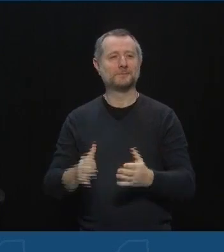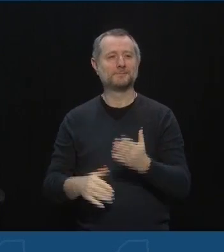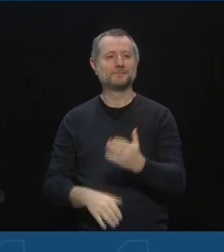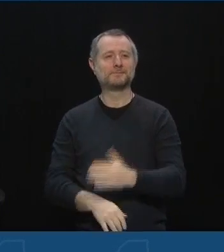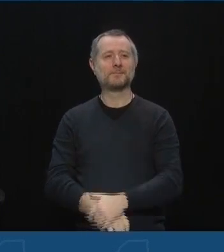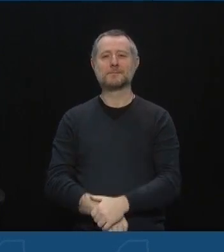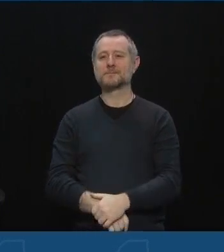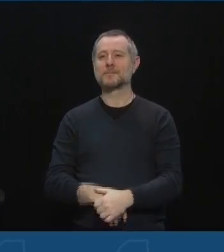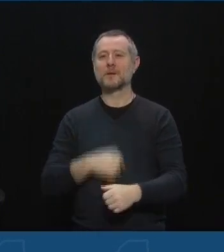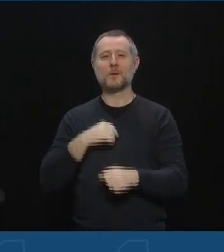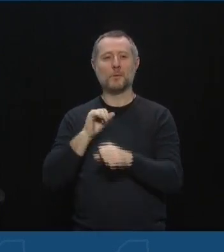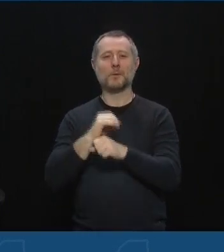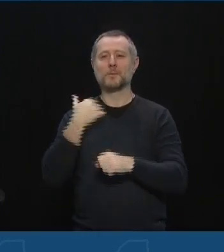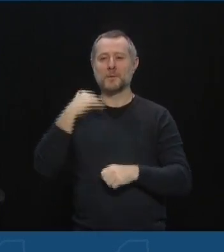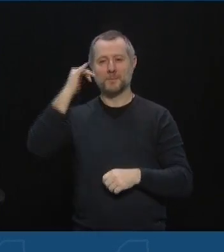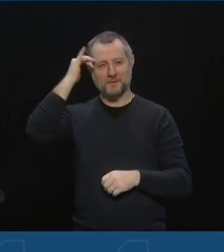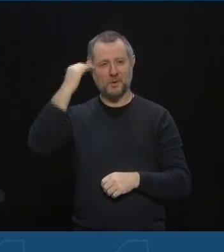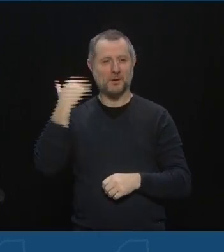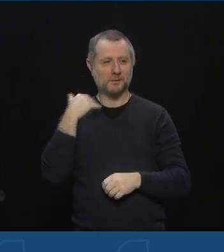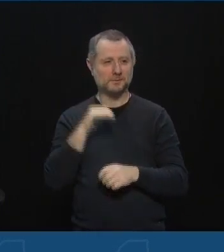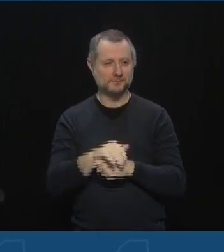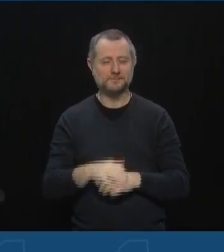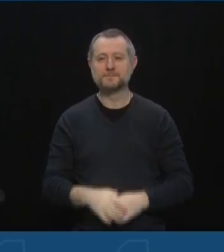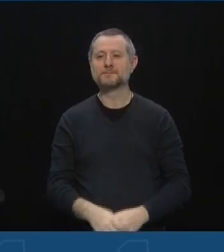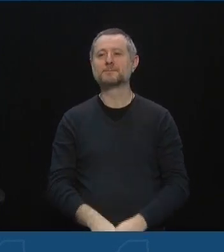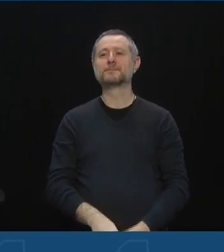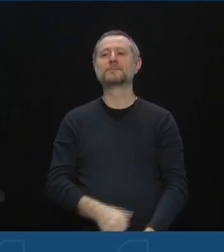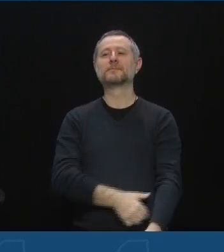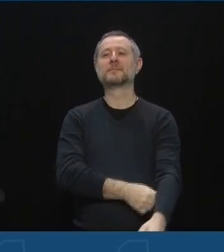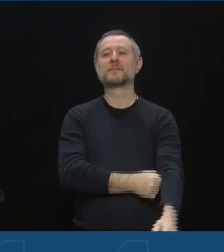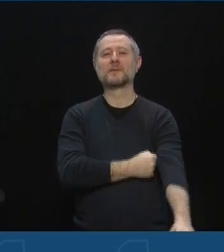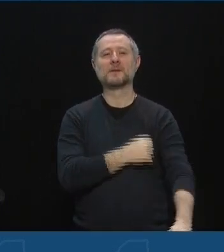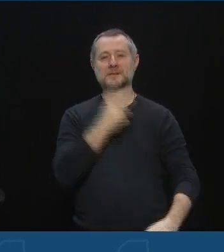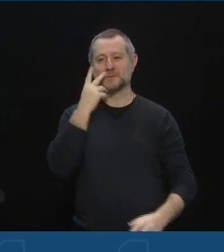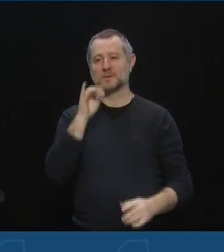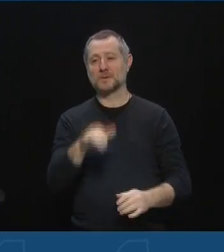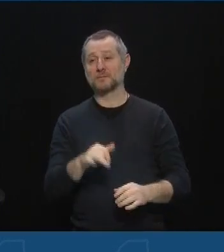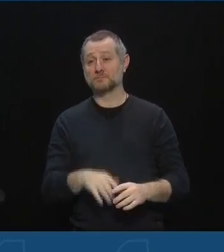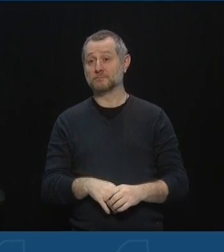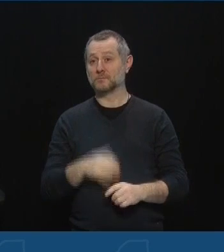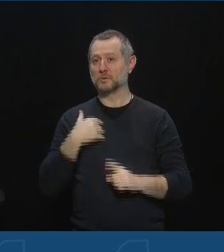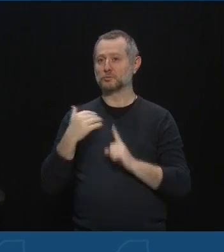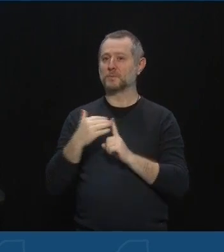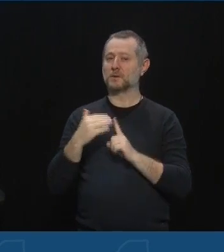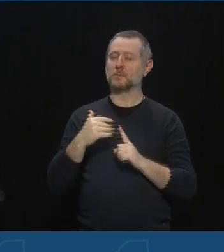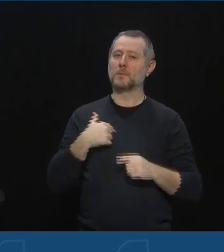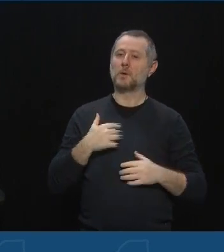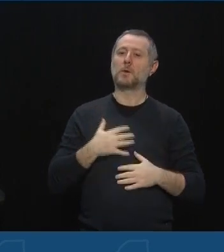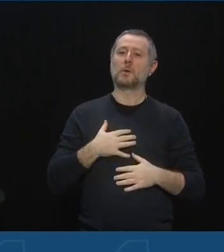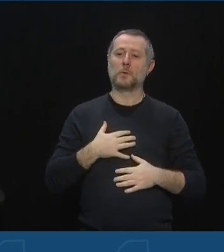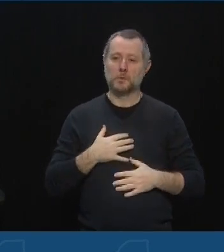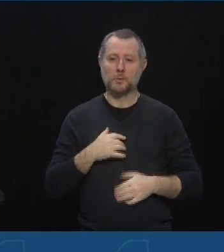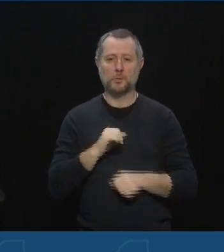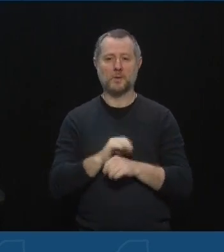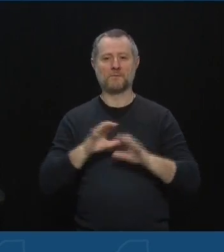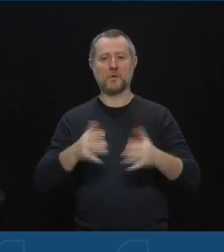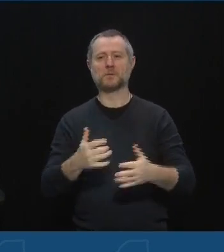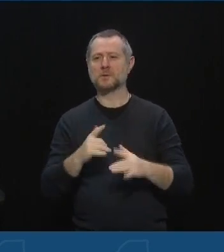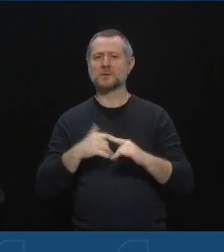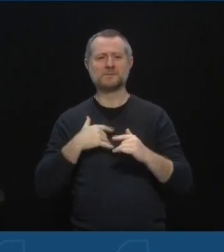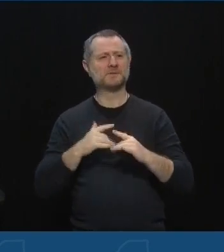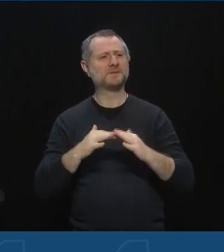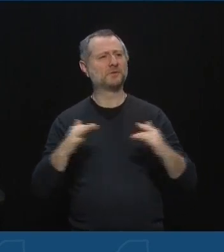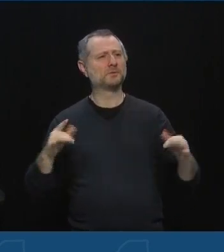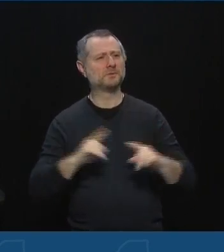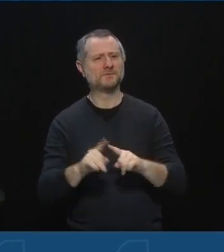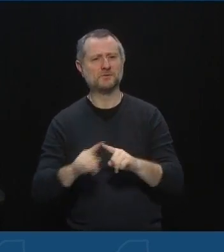was in Buffalo on Friday night, experiencing that. But also, it reminded me how diverse our workforce is here as well, being a place where